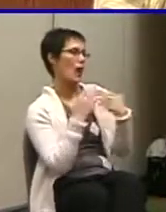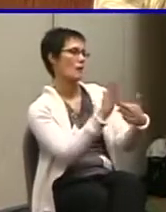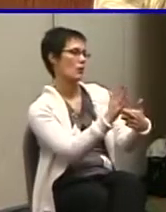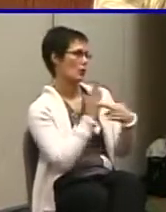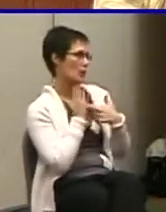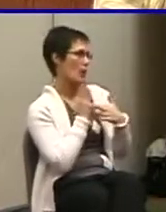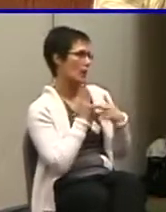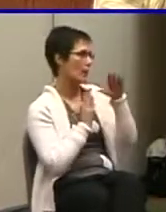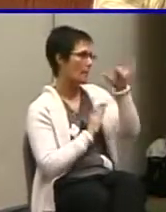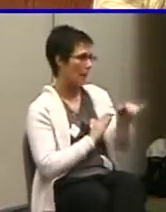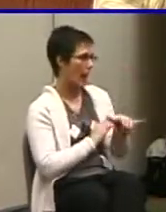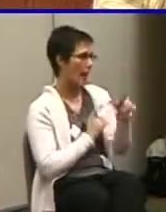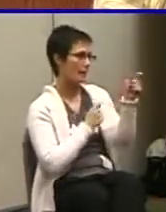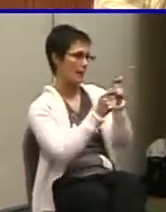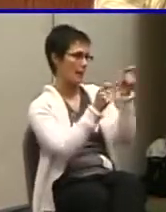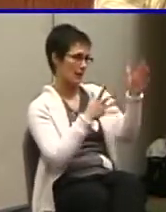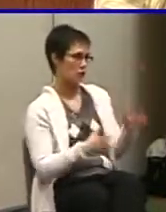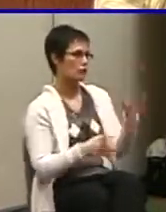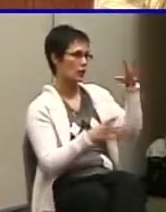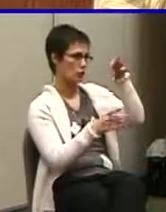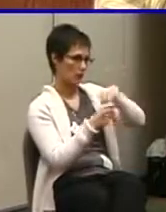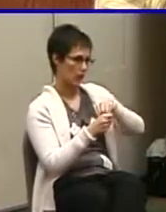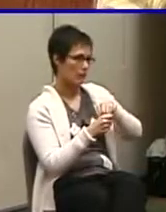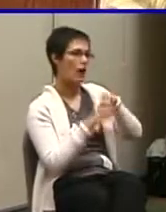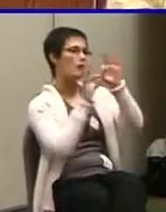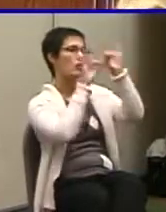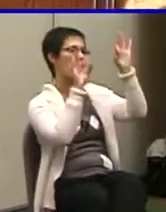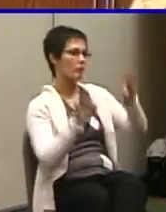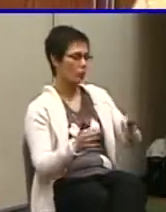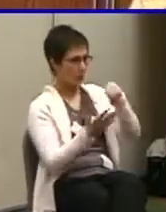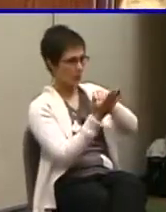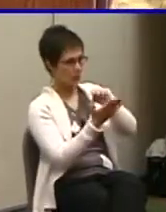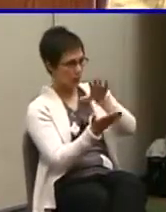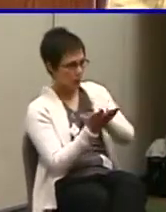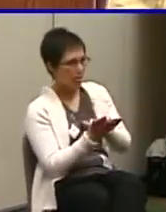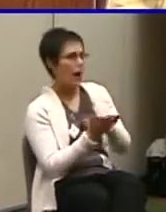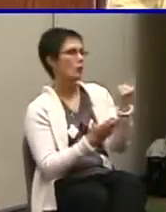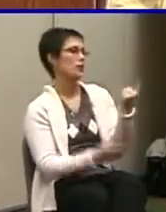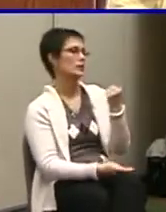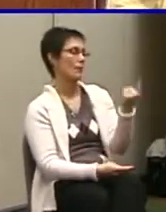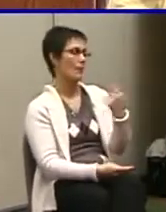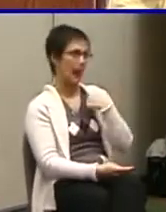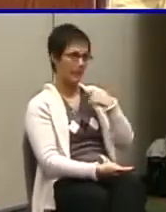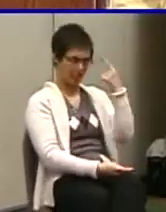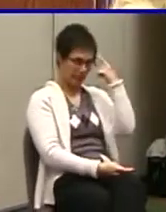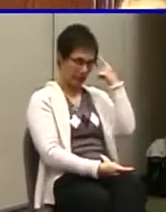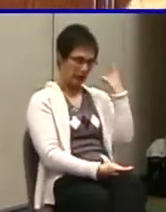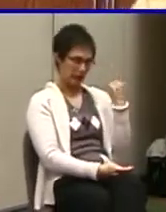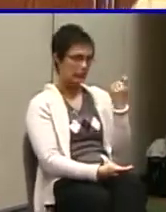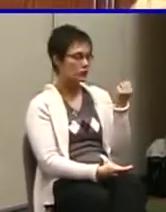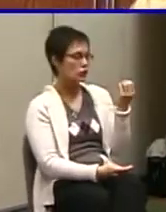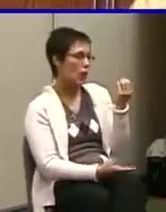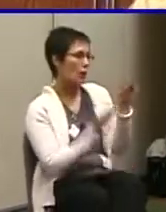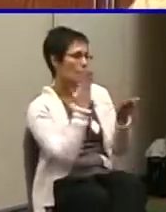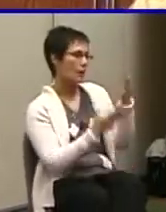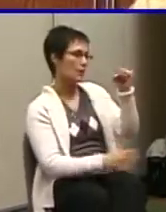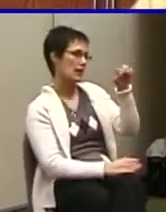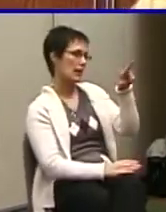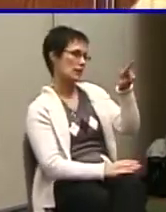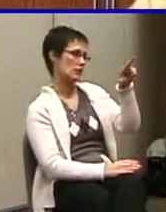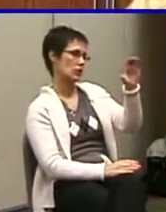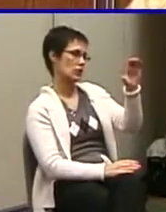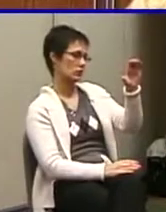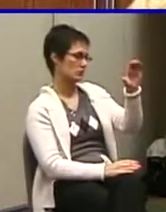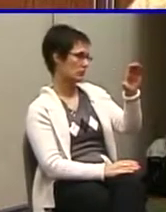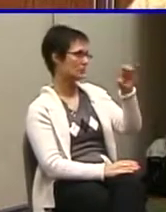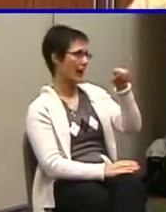their administrator to get involved or a form to fill out of some kind, I'm thinking. So maybe ISRC could write more